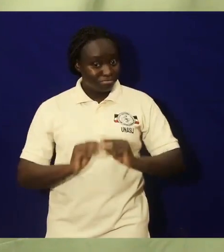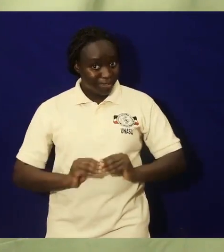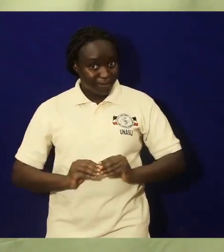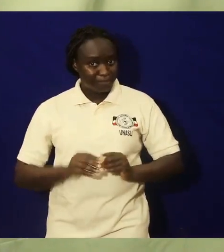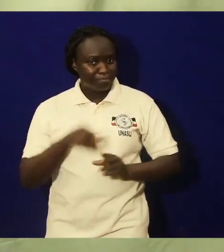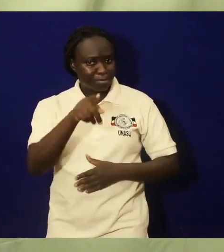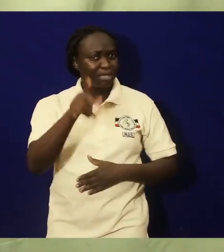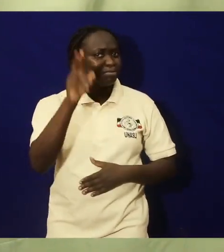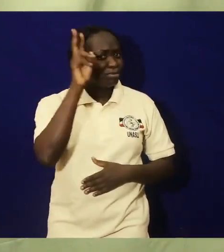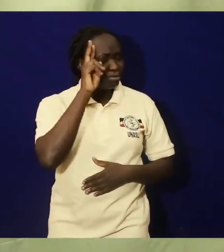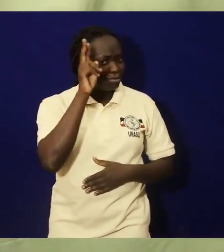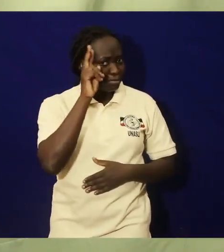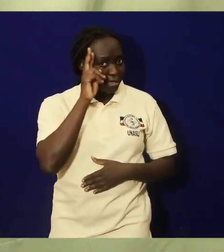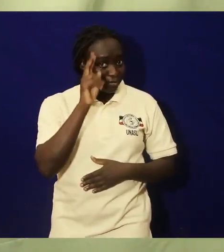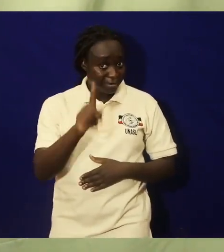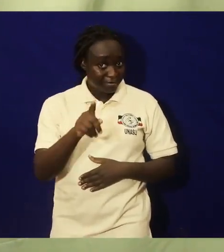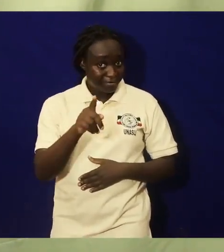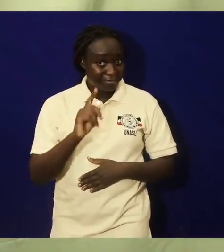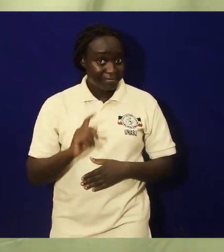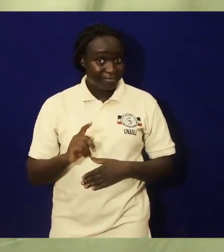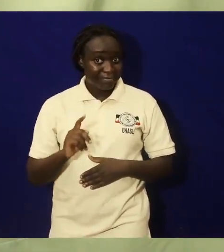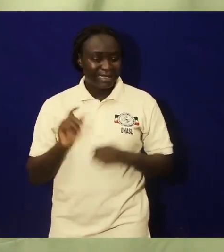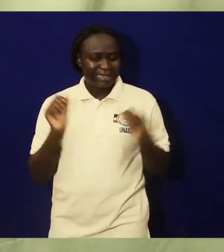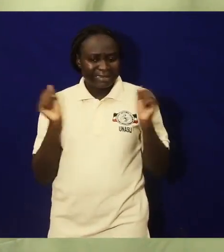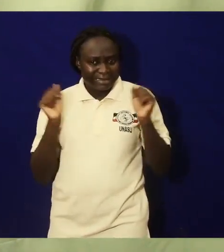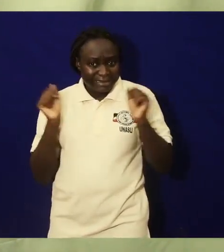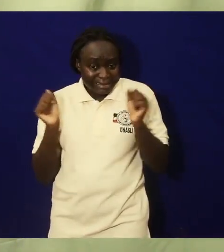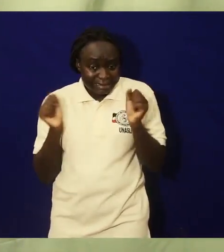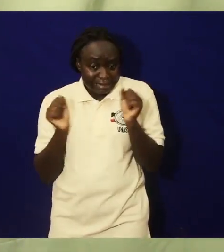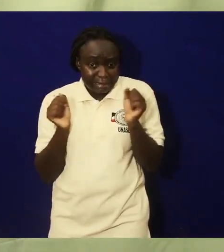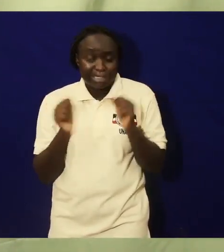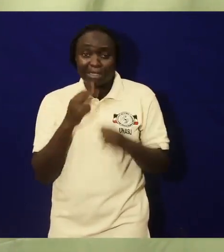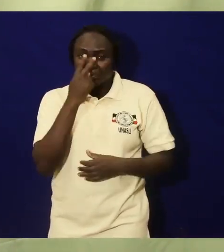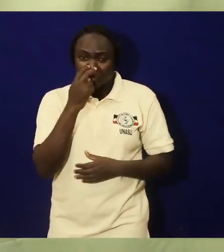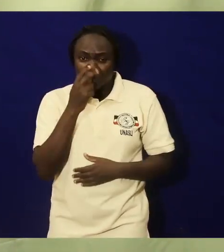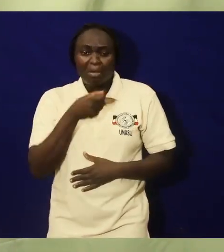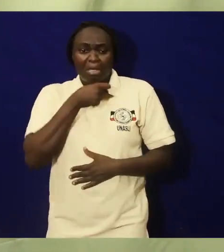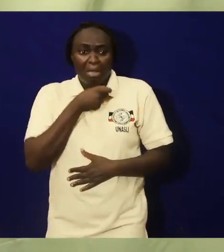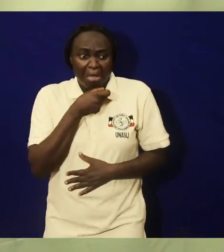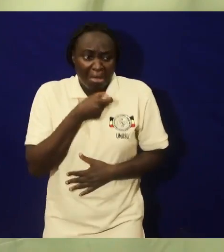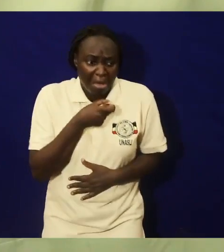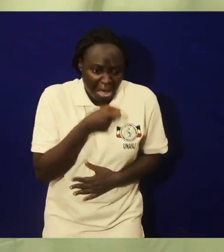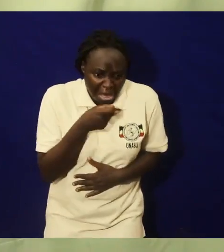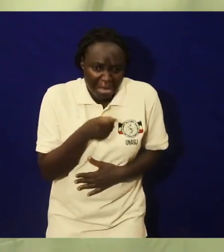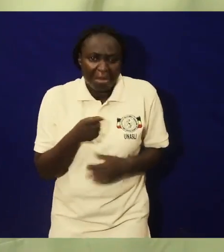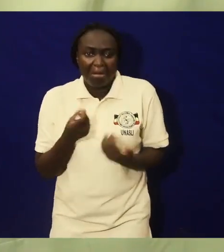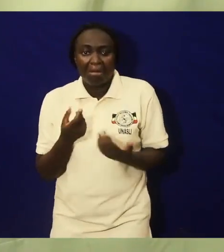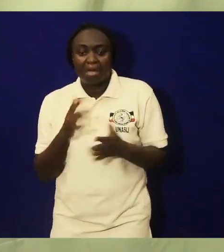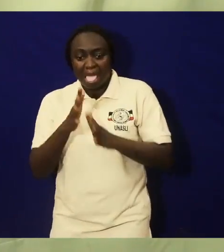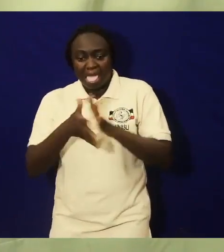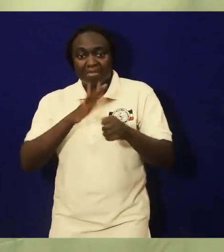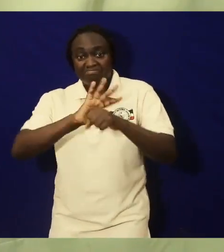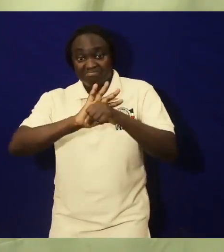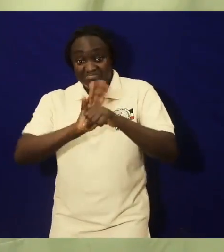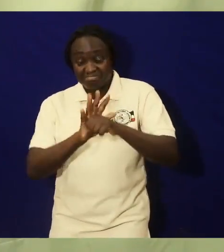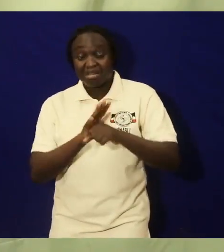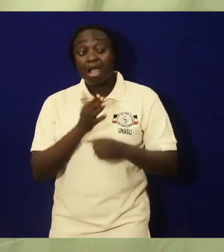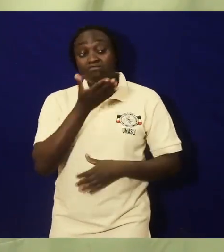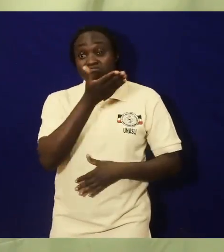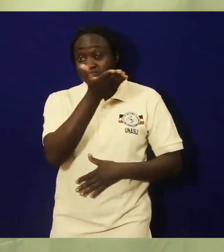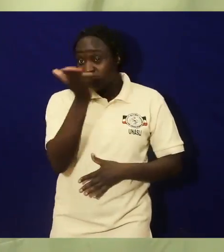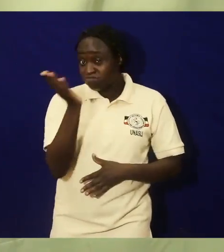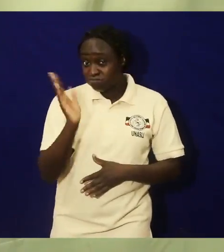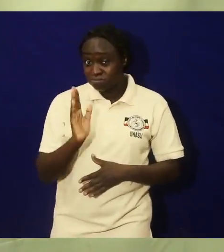please remember that COVID is here with us. Please stay at home and please wash